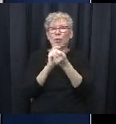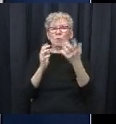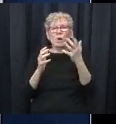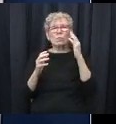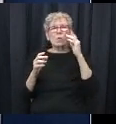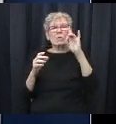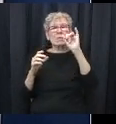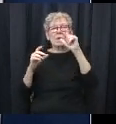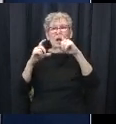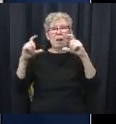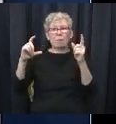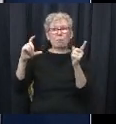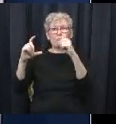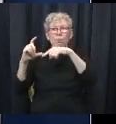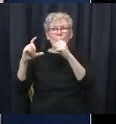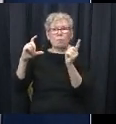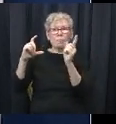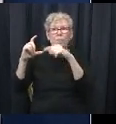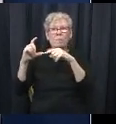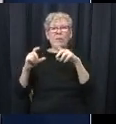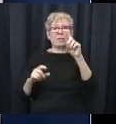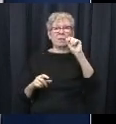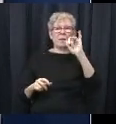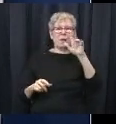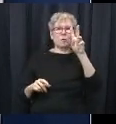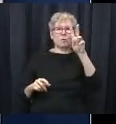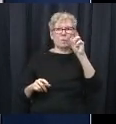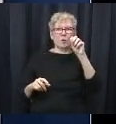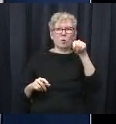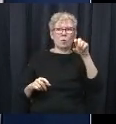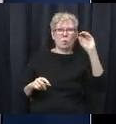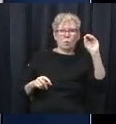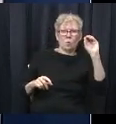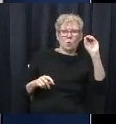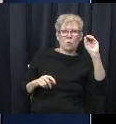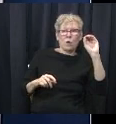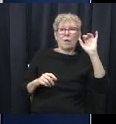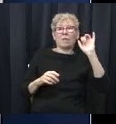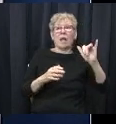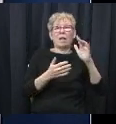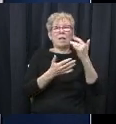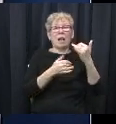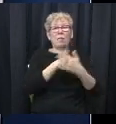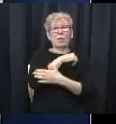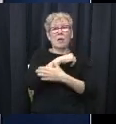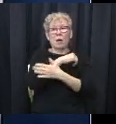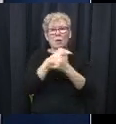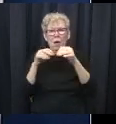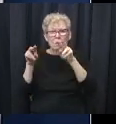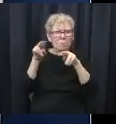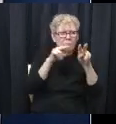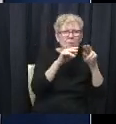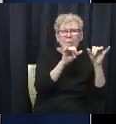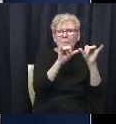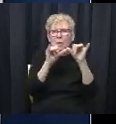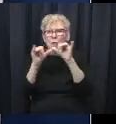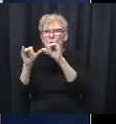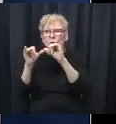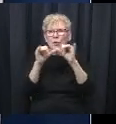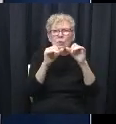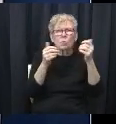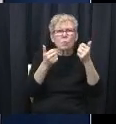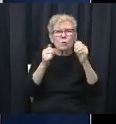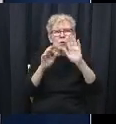needs, desires. This means that when disease transmission is low, there's ample hospital capacity. We